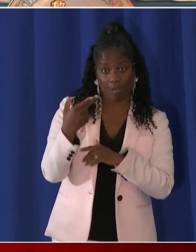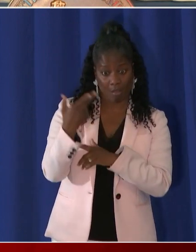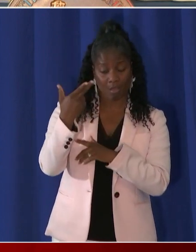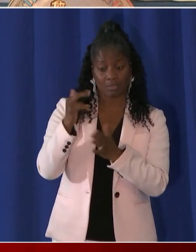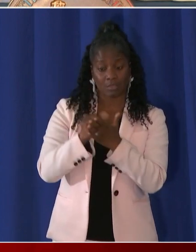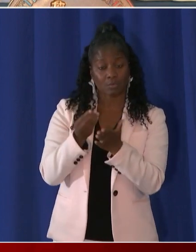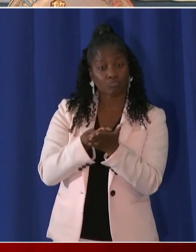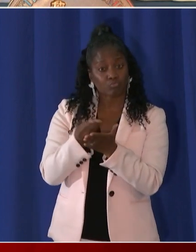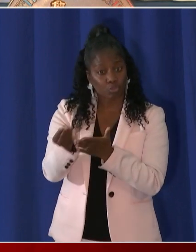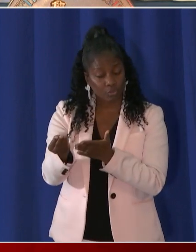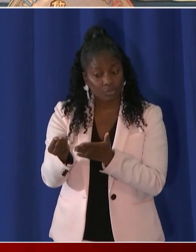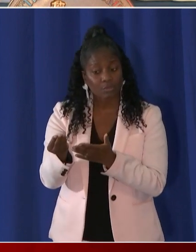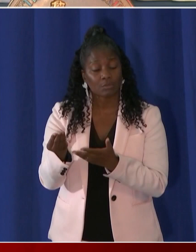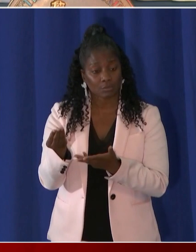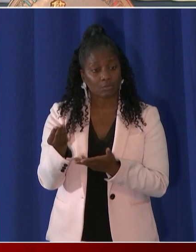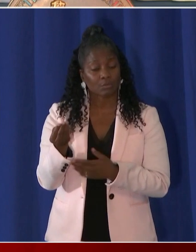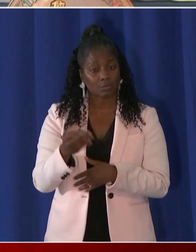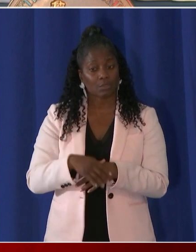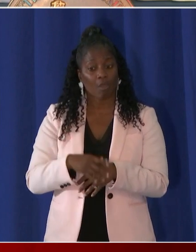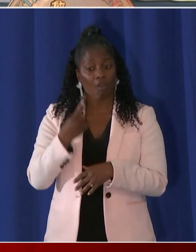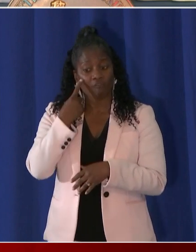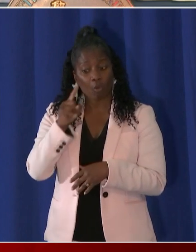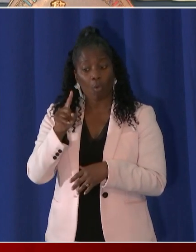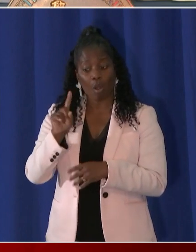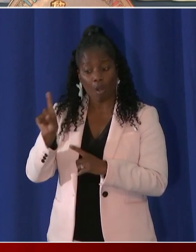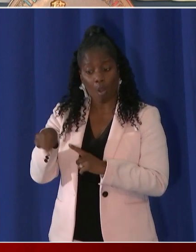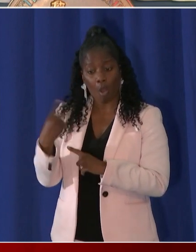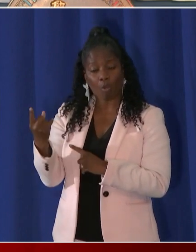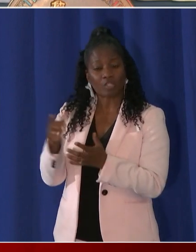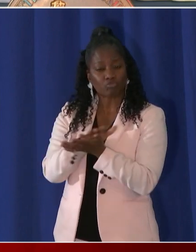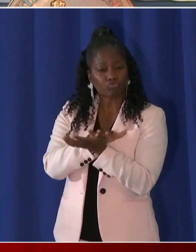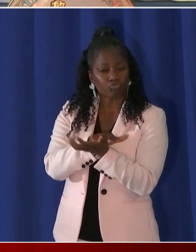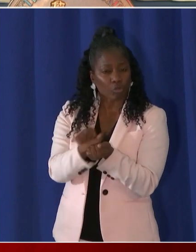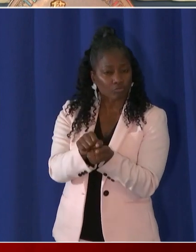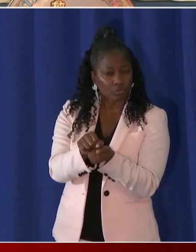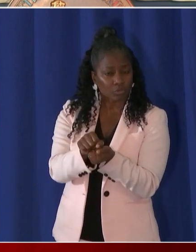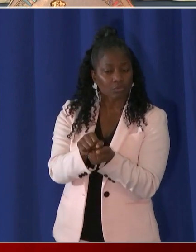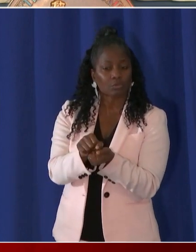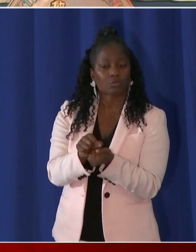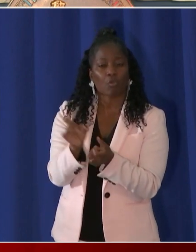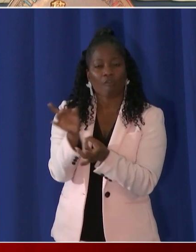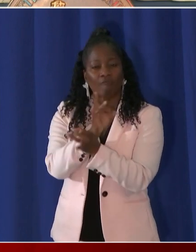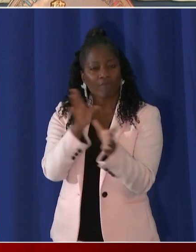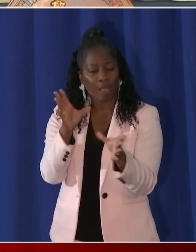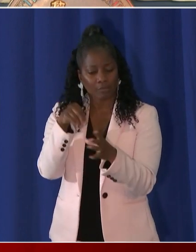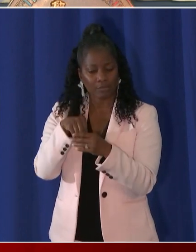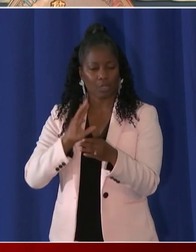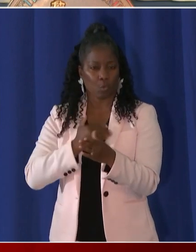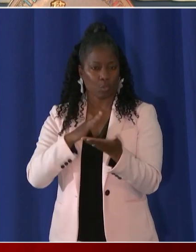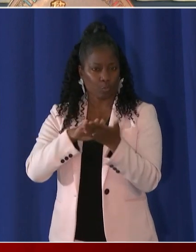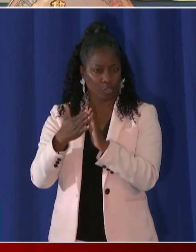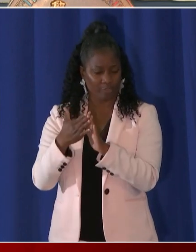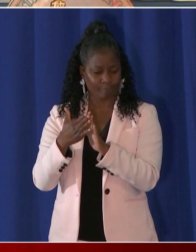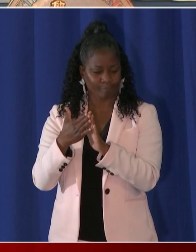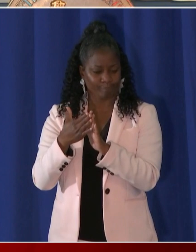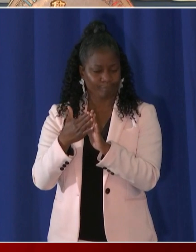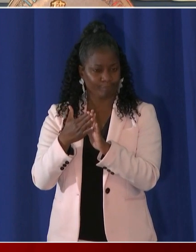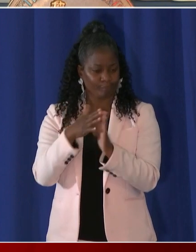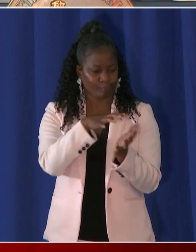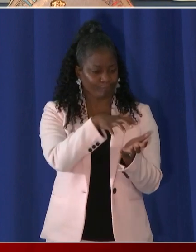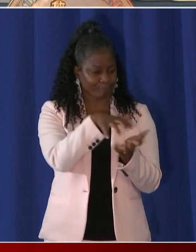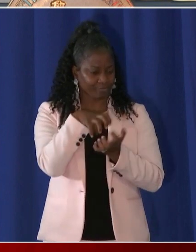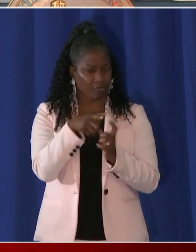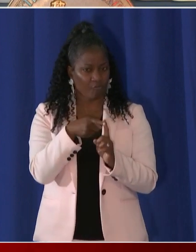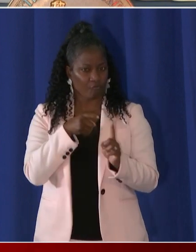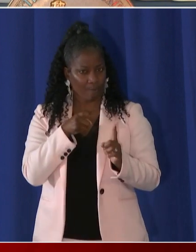purchased for only for destruction in our community. I've asked